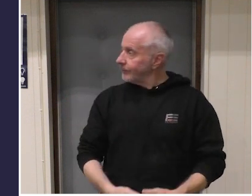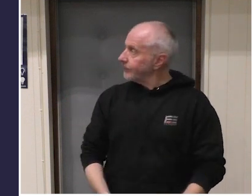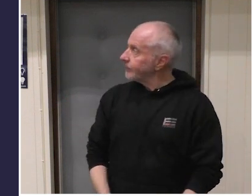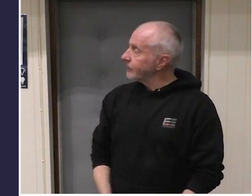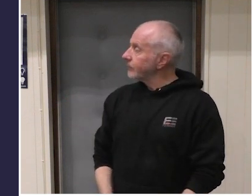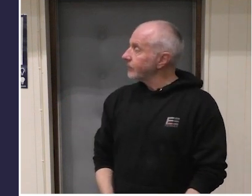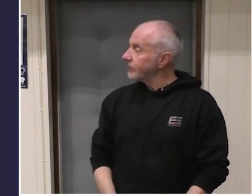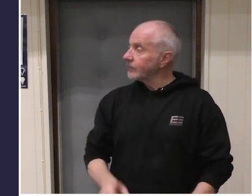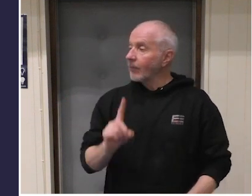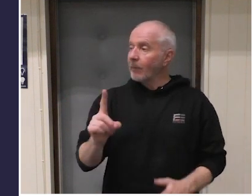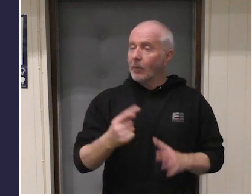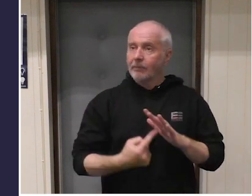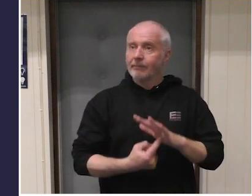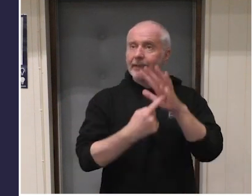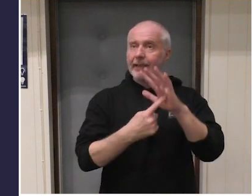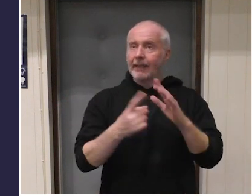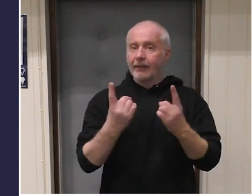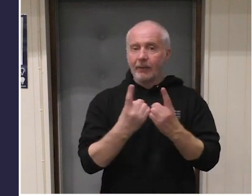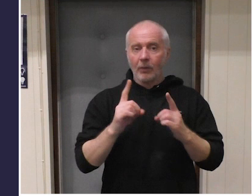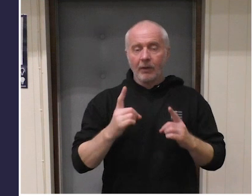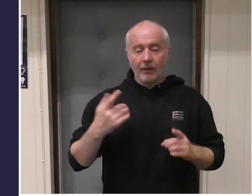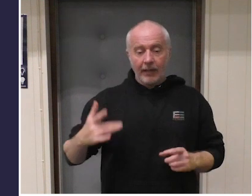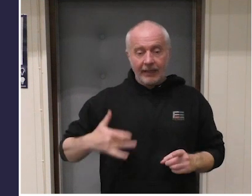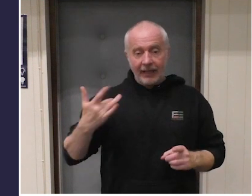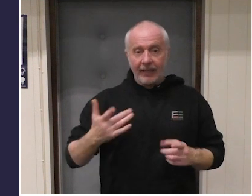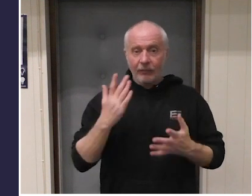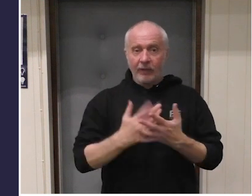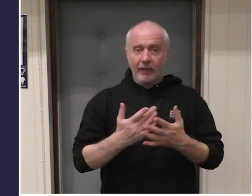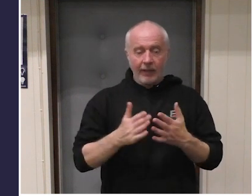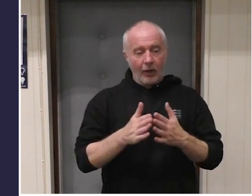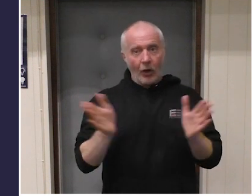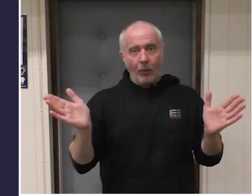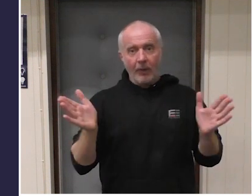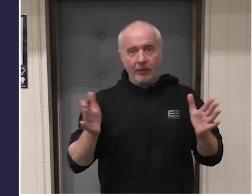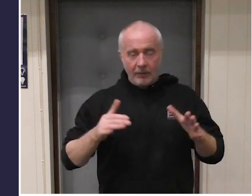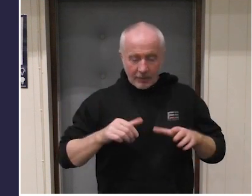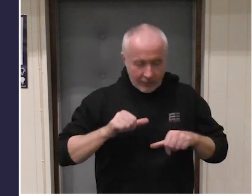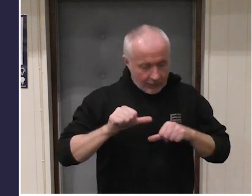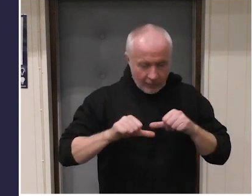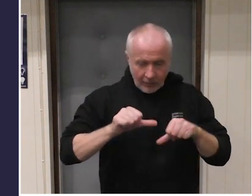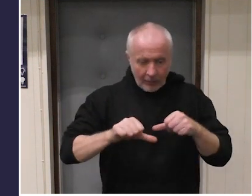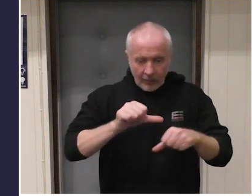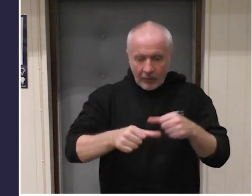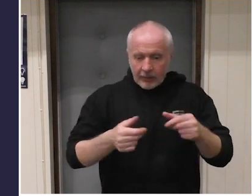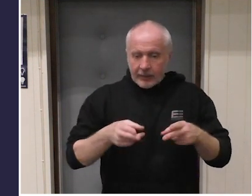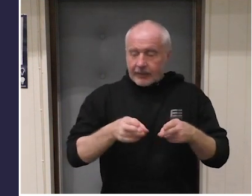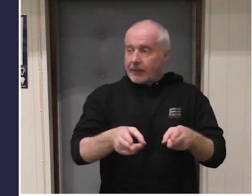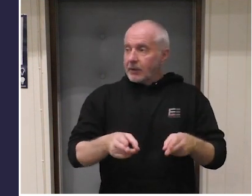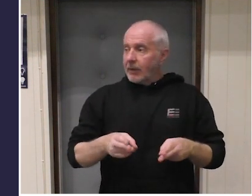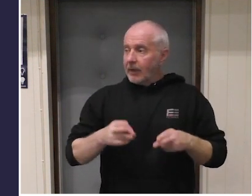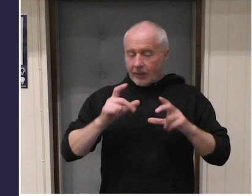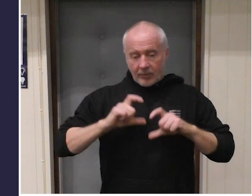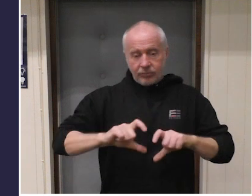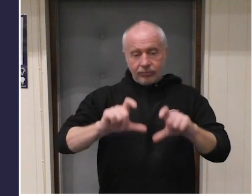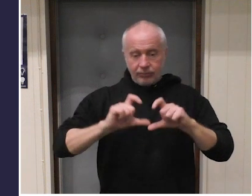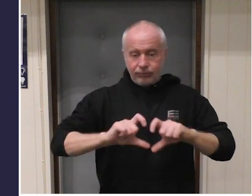the thing is, the key thing is that life is an open-driven system. There's a the point you made earlier, is that there's a continual input